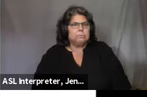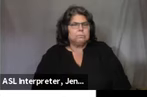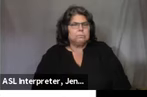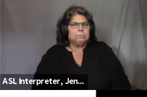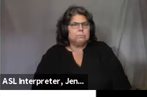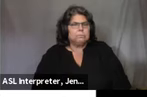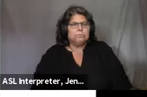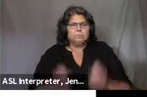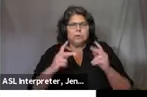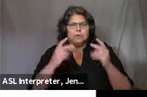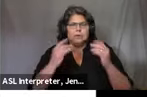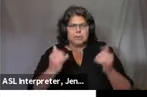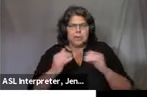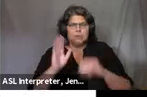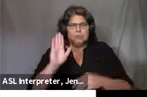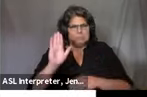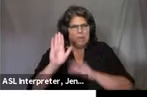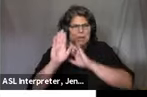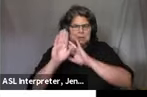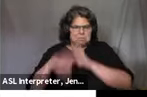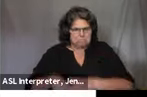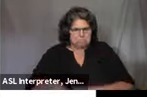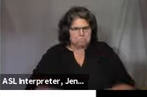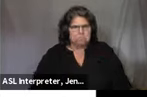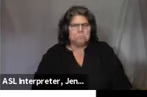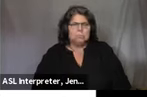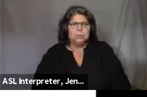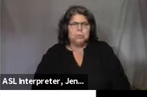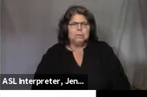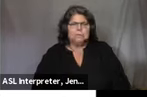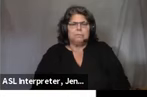I will now lower your hand.